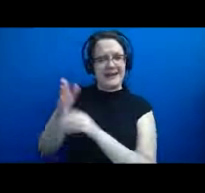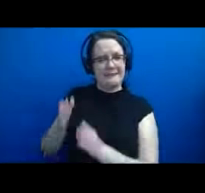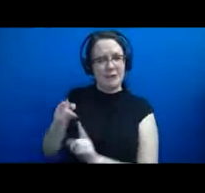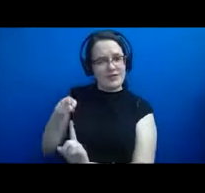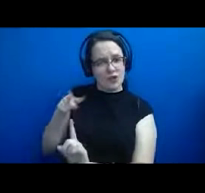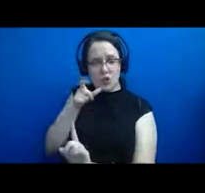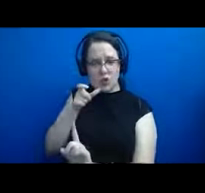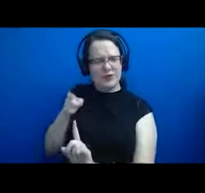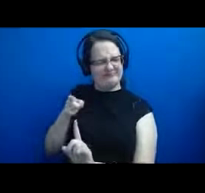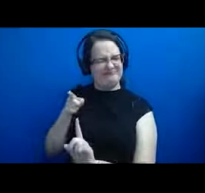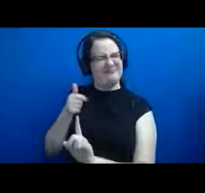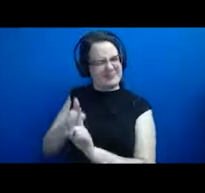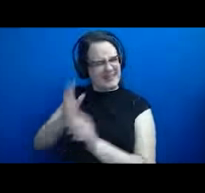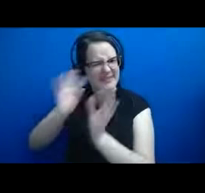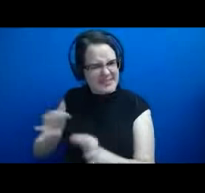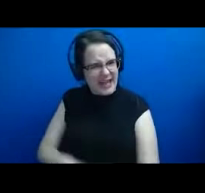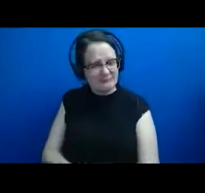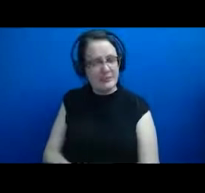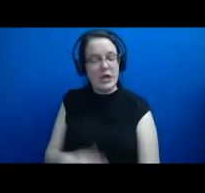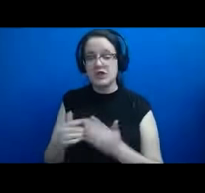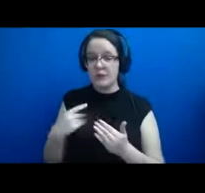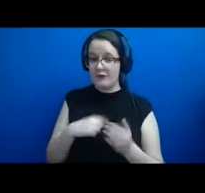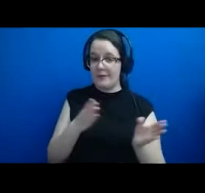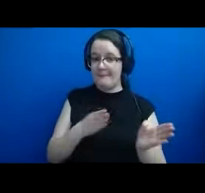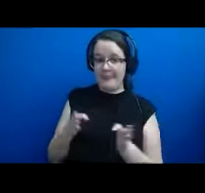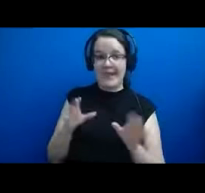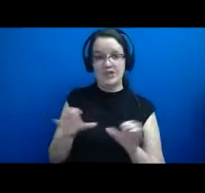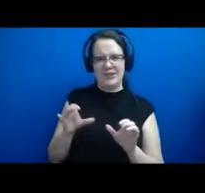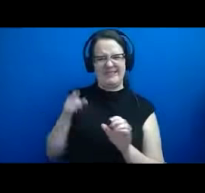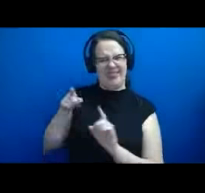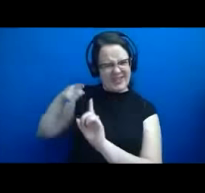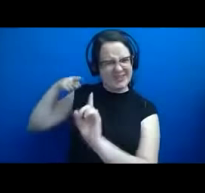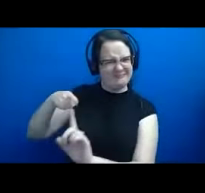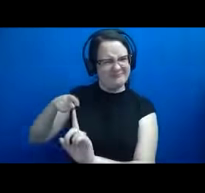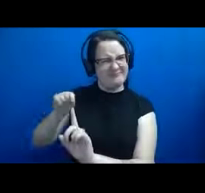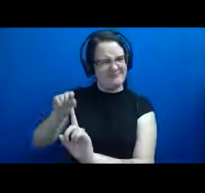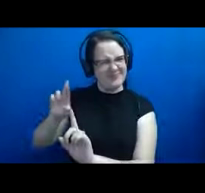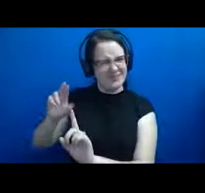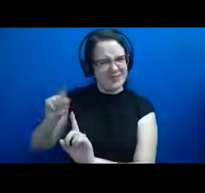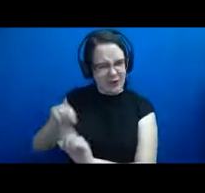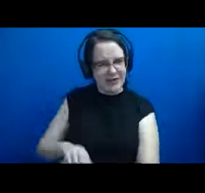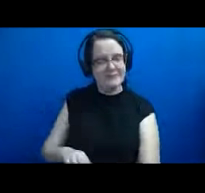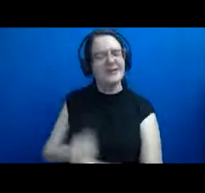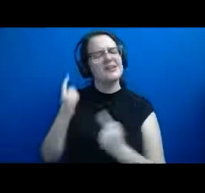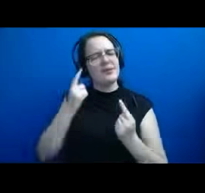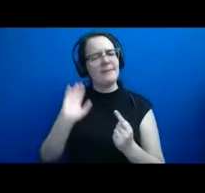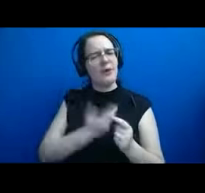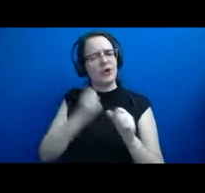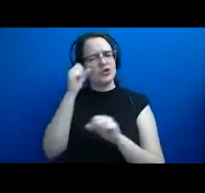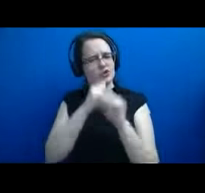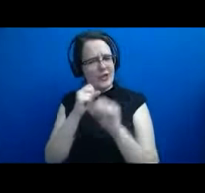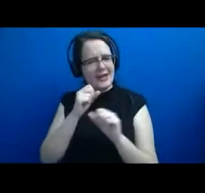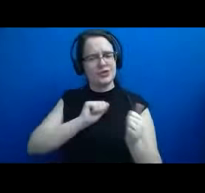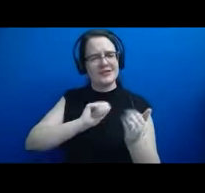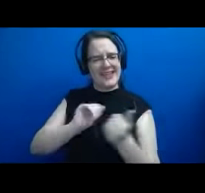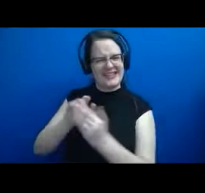the targets of whatever we plan on doing. So when we're doing those, thinking about our strategies and tactics today, they are the ones